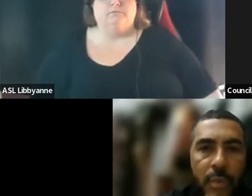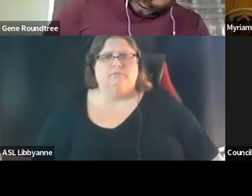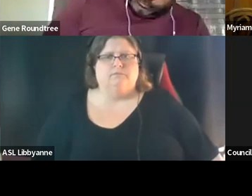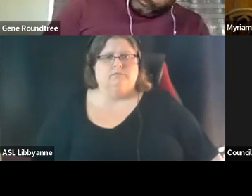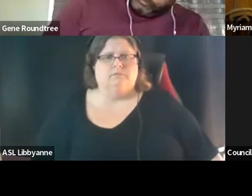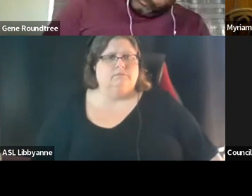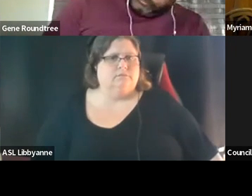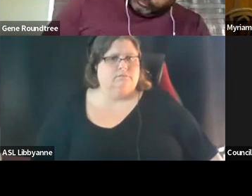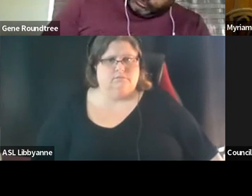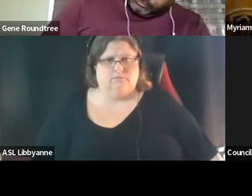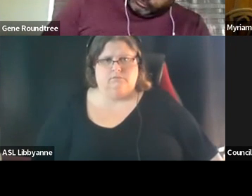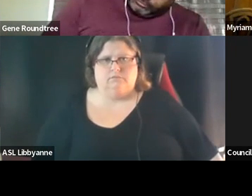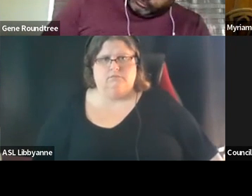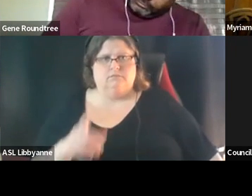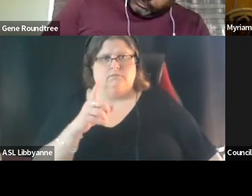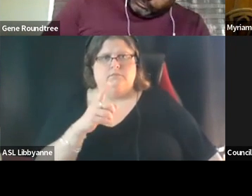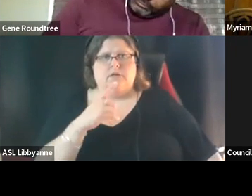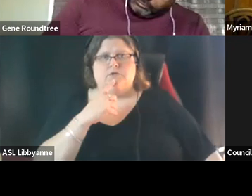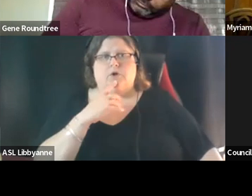Un po' di trouble, microfoni di mudo.